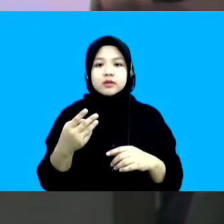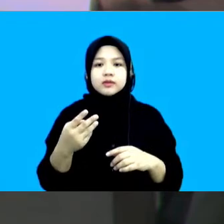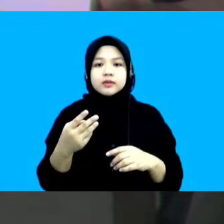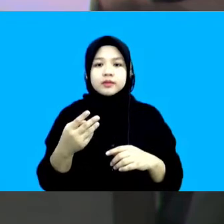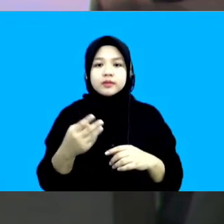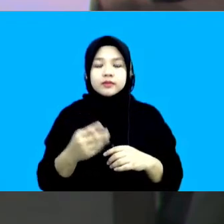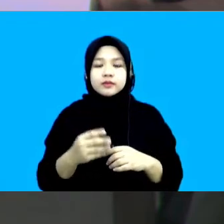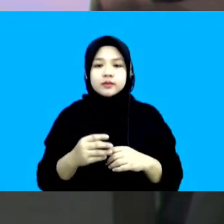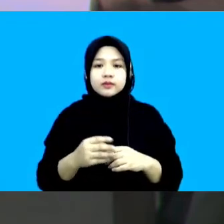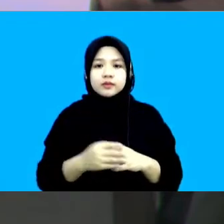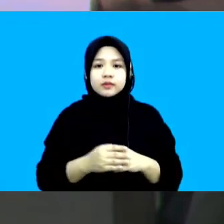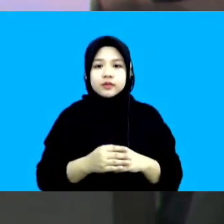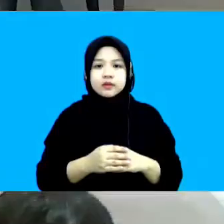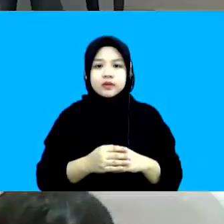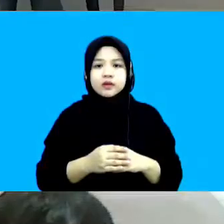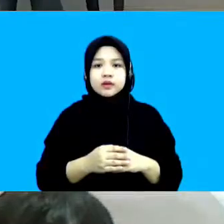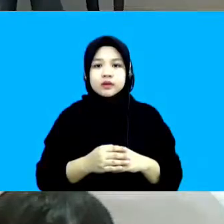people. So